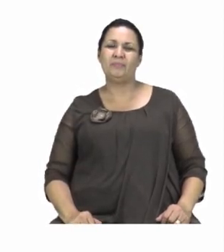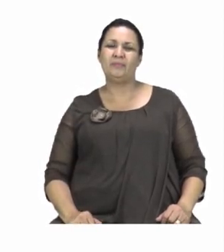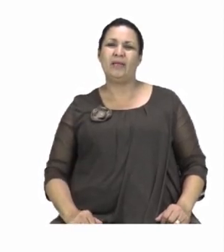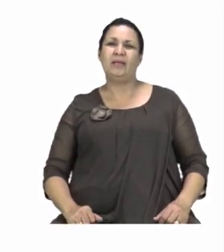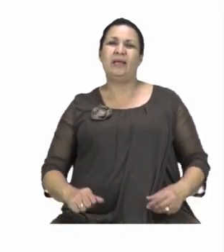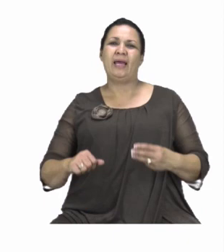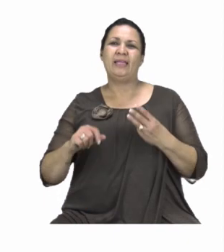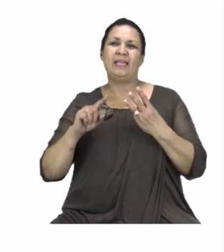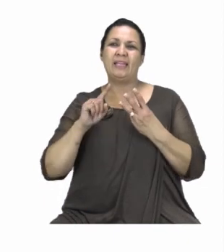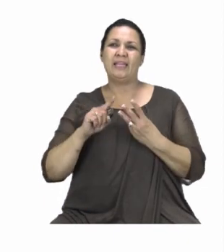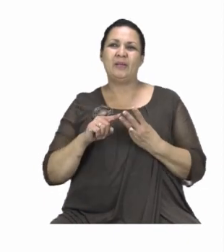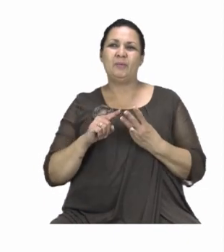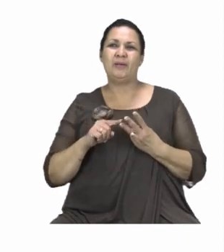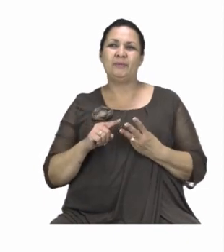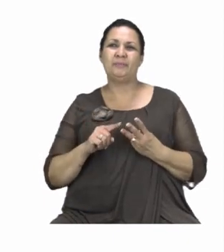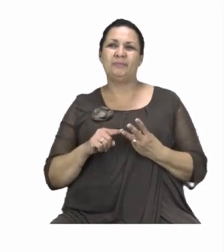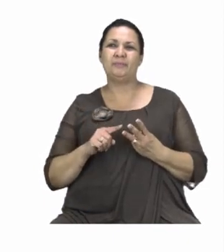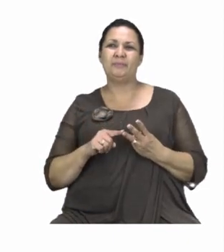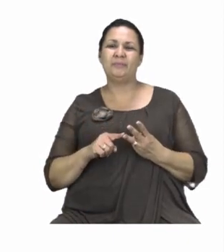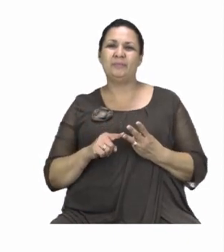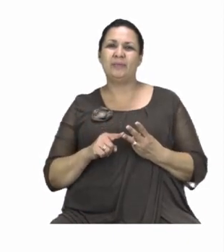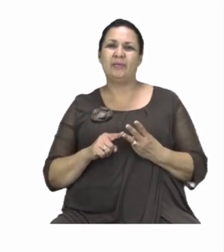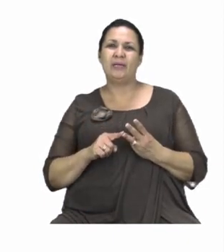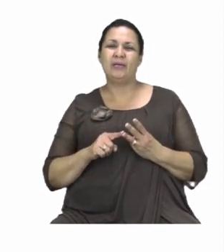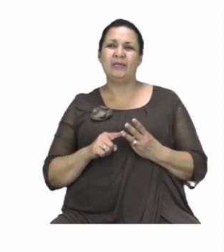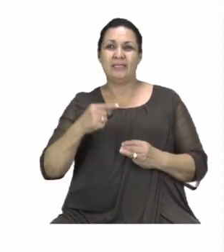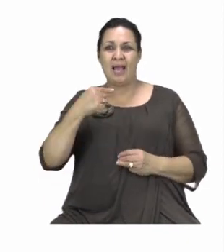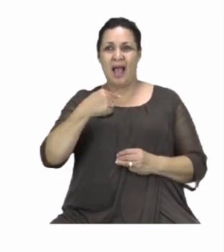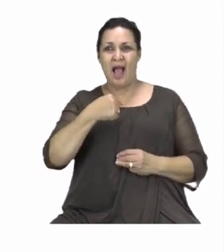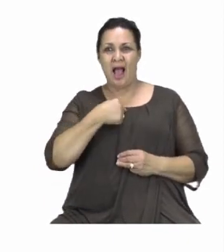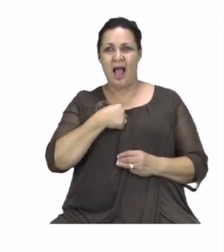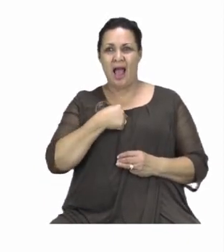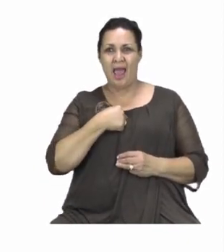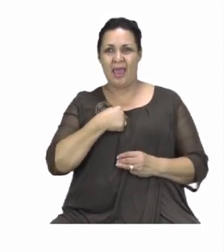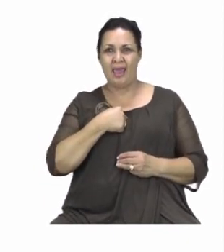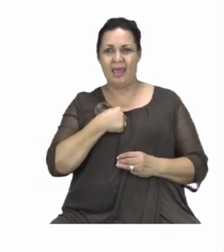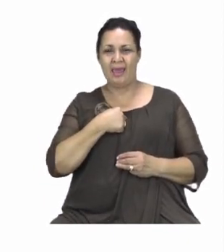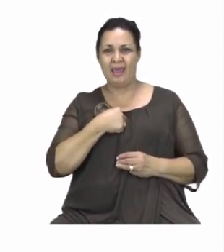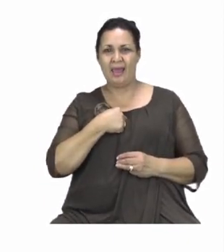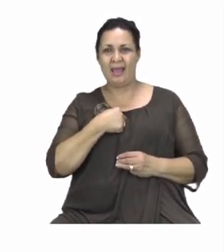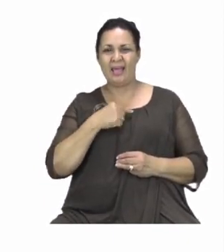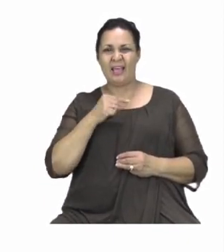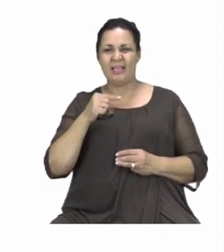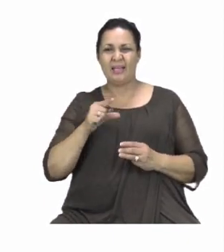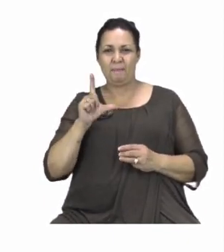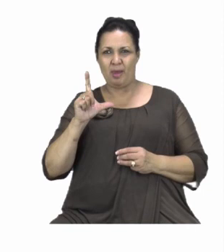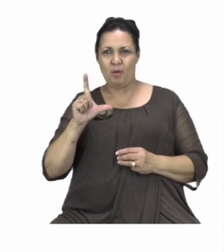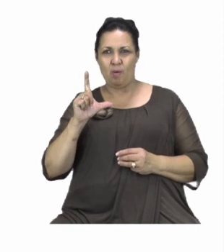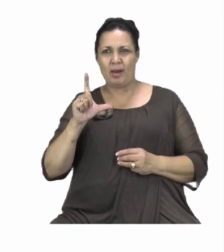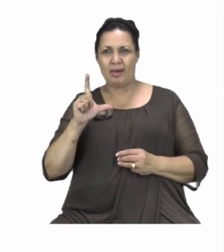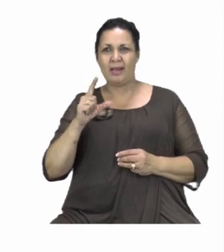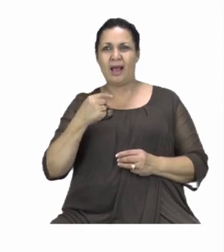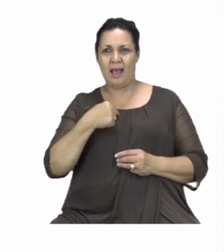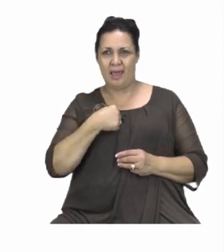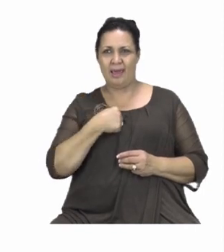Very good. The next one that we have is a capital letter I.